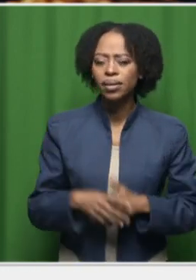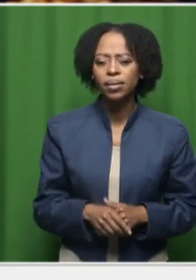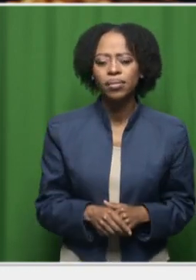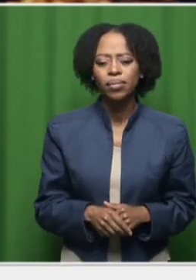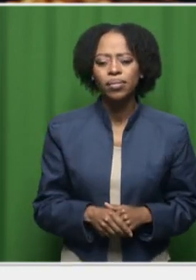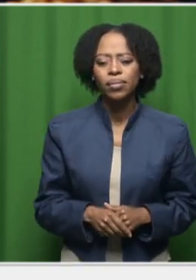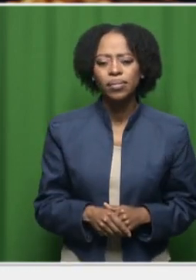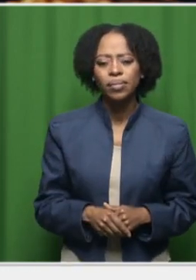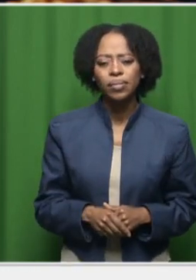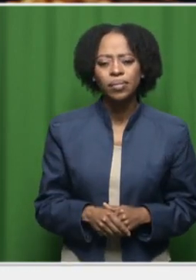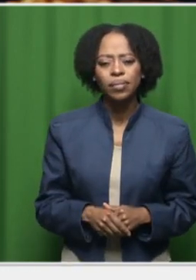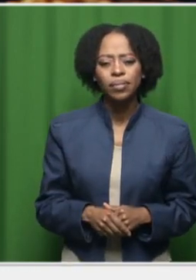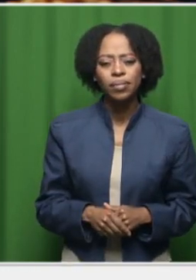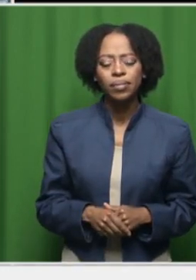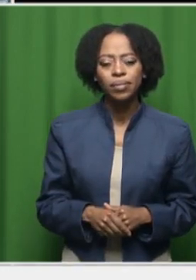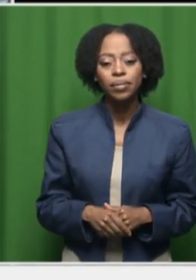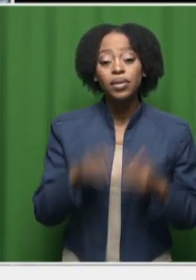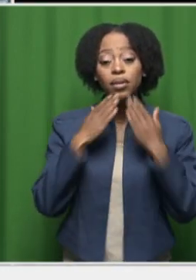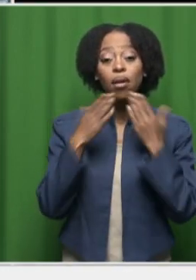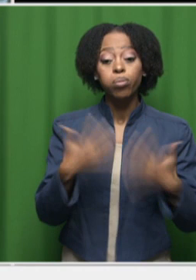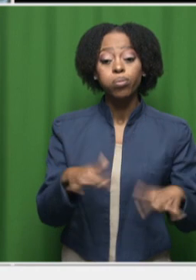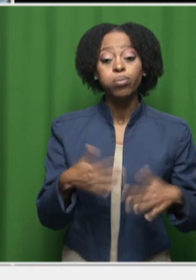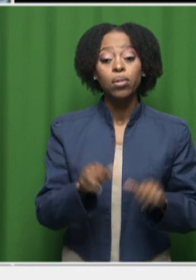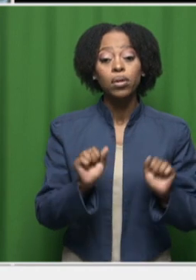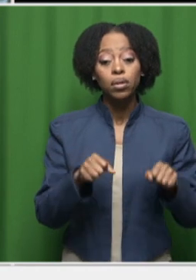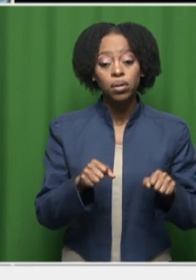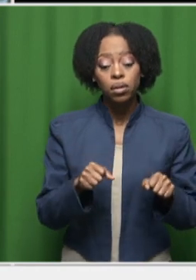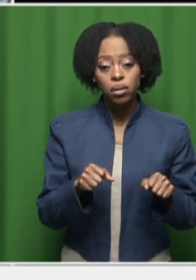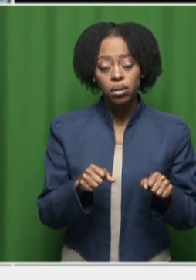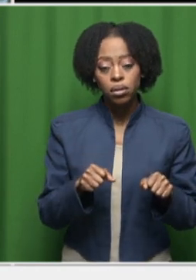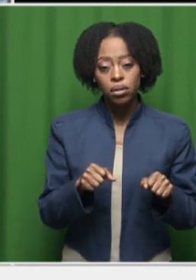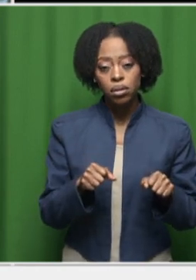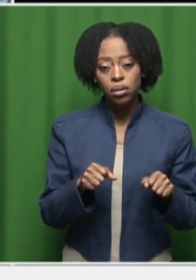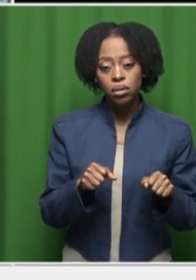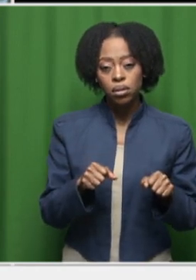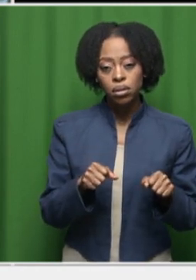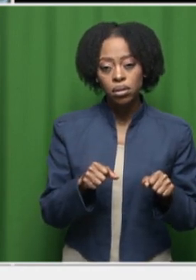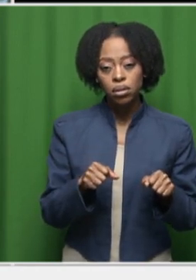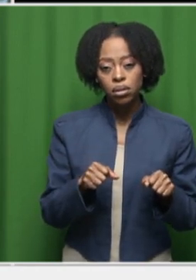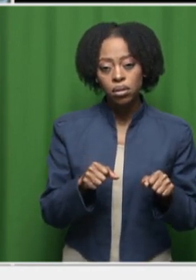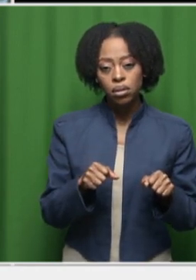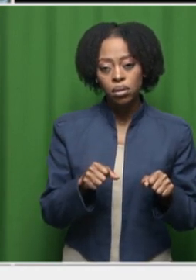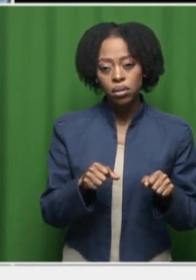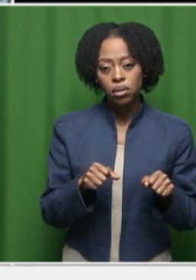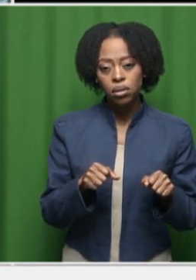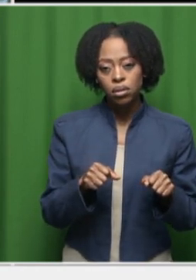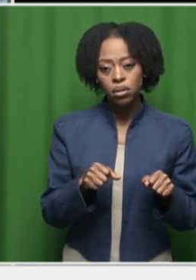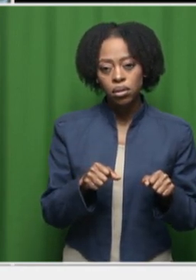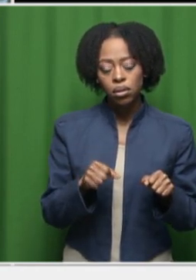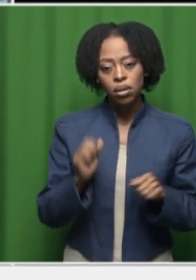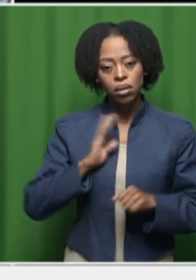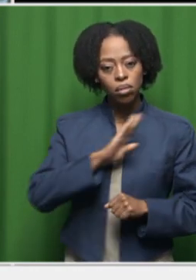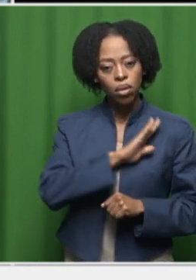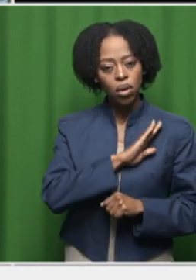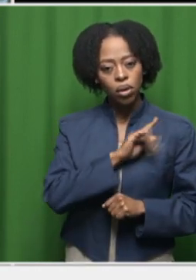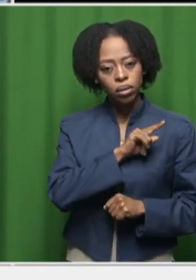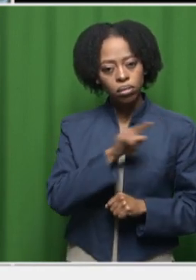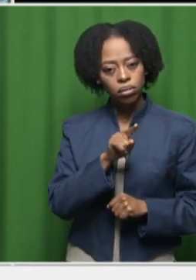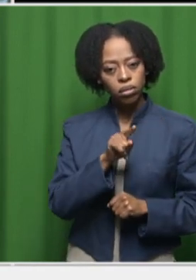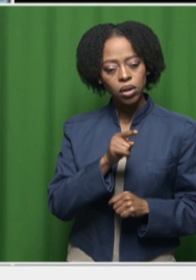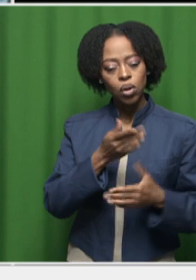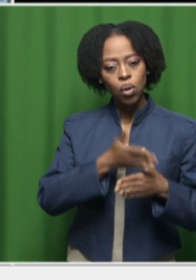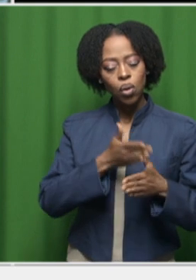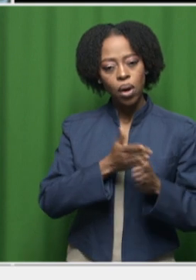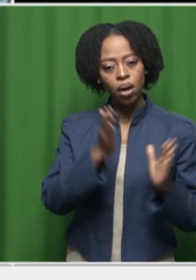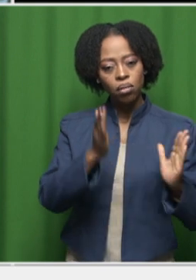foremost? Thank you very much, Sakina. I mean, you basically said it all. The board has a period of 5